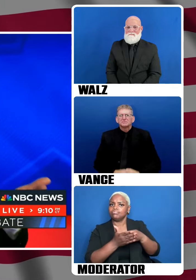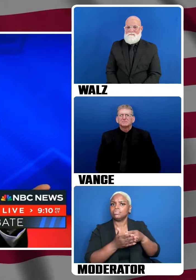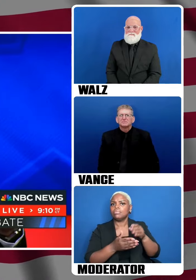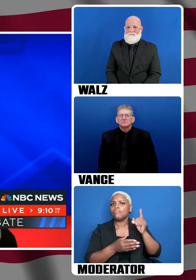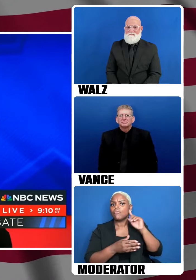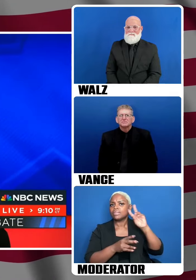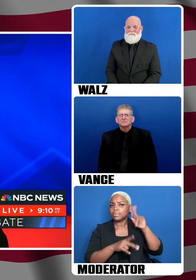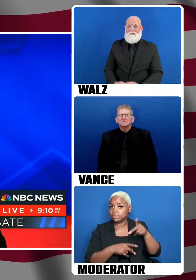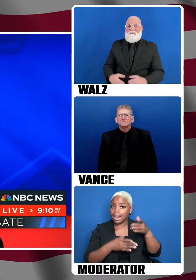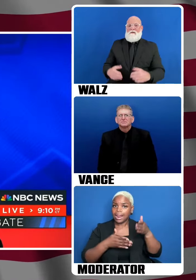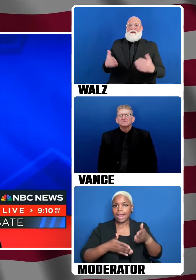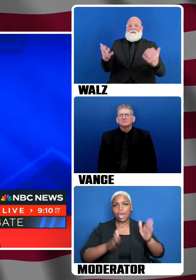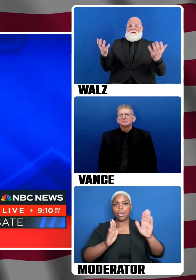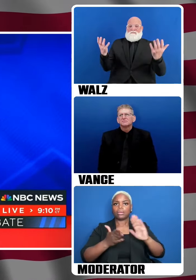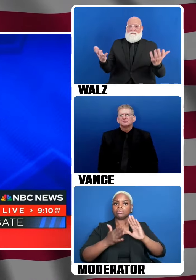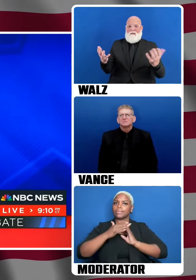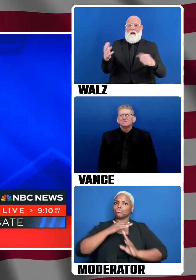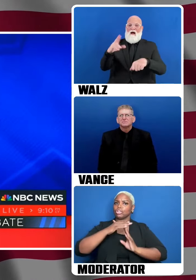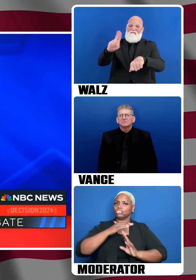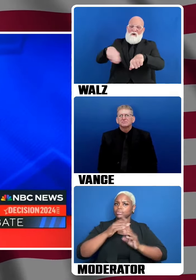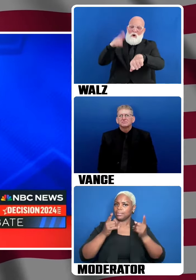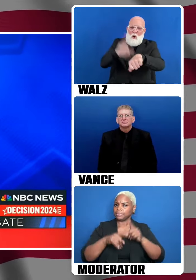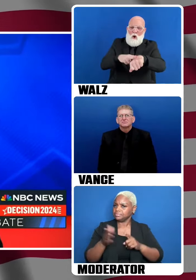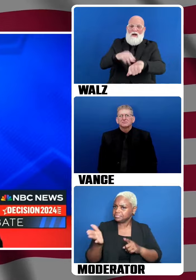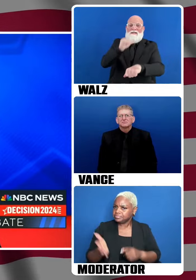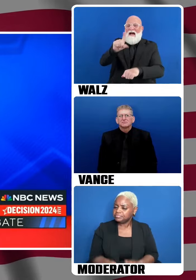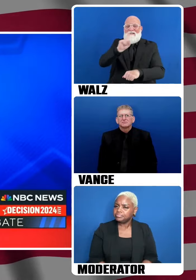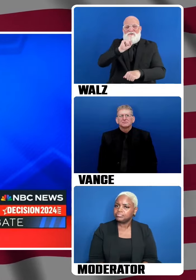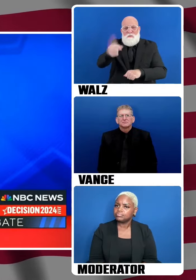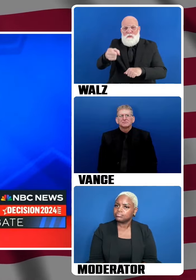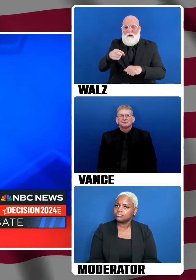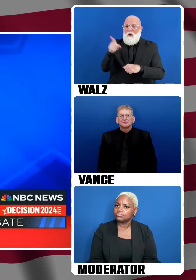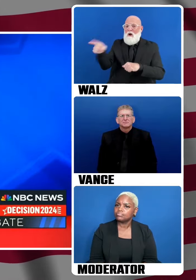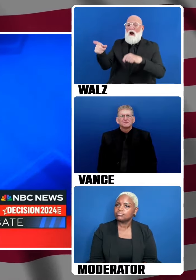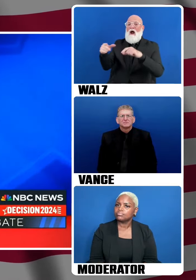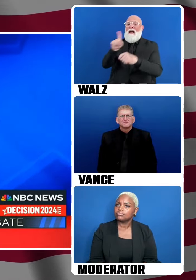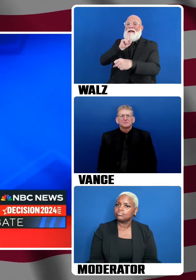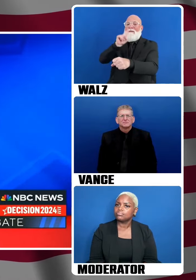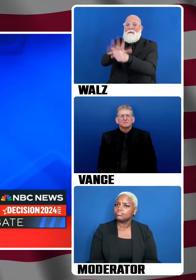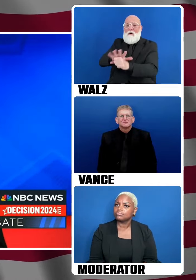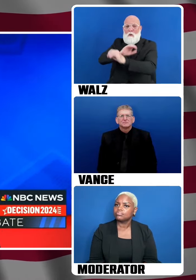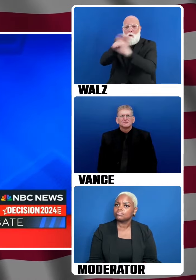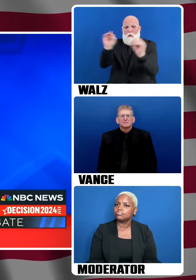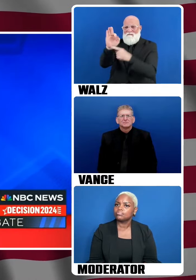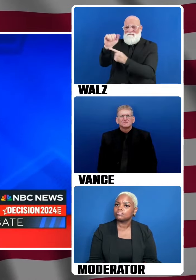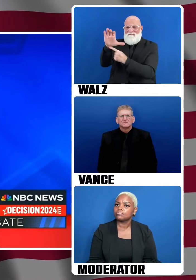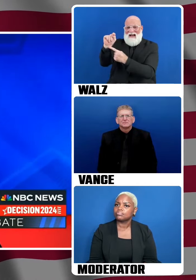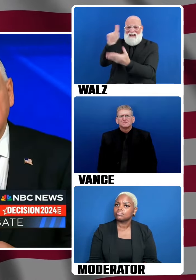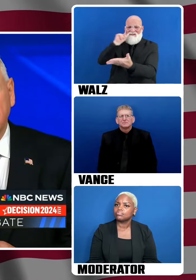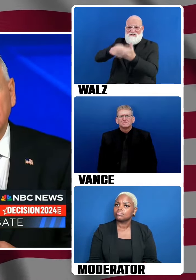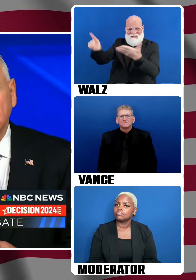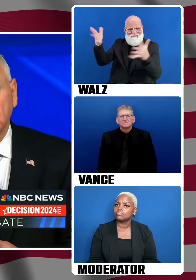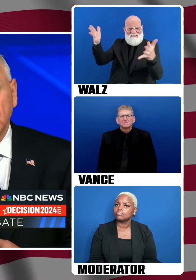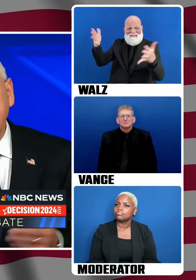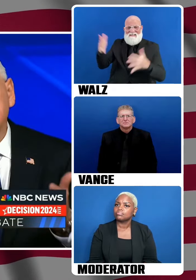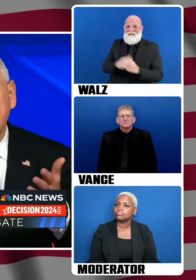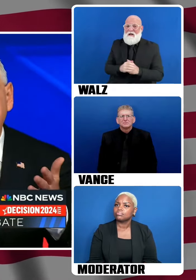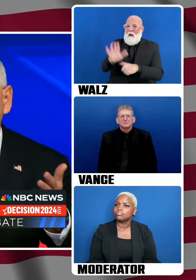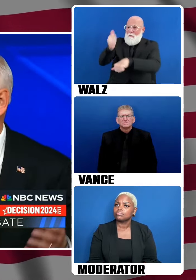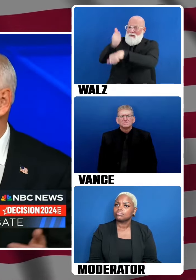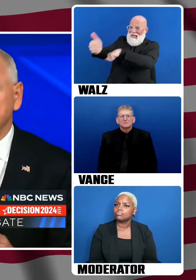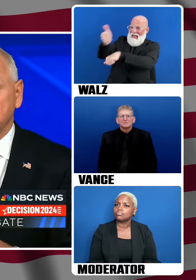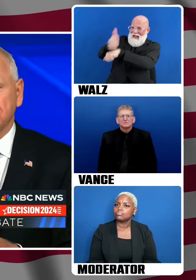facts. I guess we agreed not to fact check. I'll check it. That, look, crossings are down compared to when Donald Trump left office. But it's, again, blaming and not trying to find the